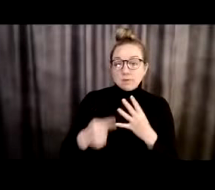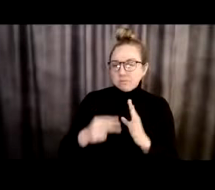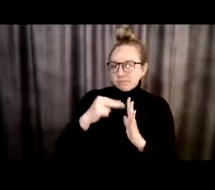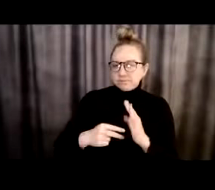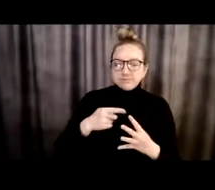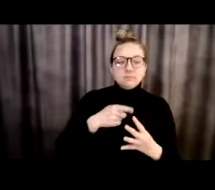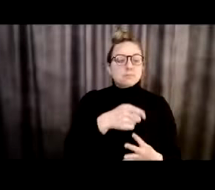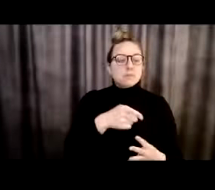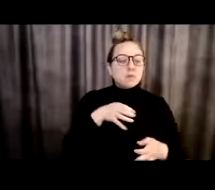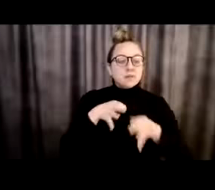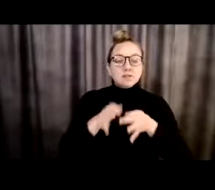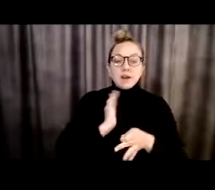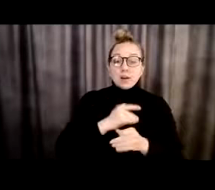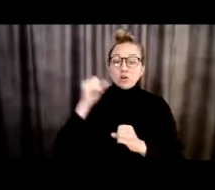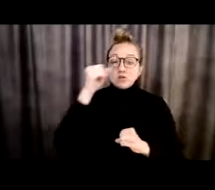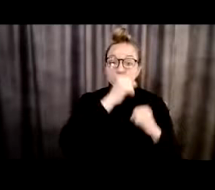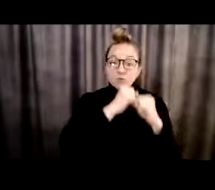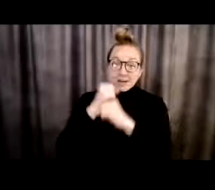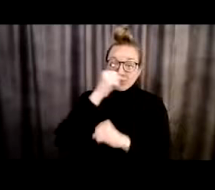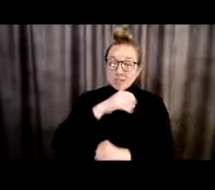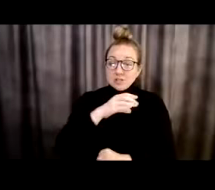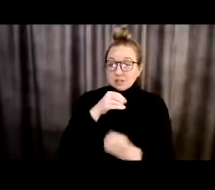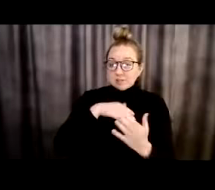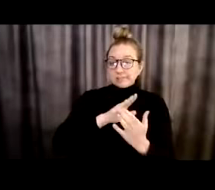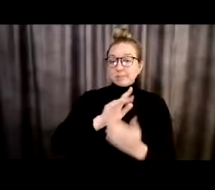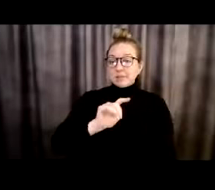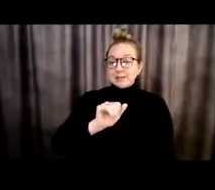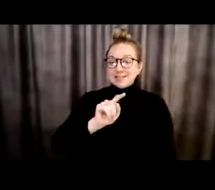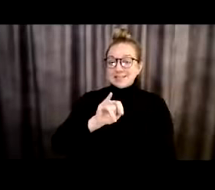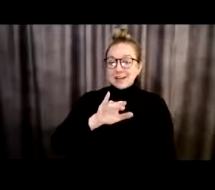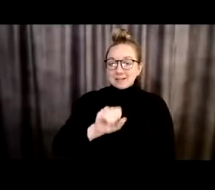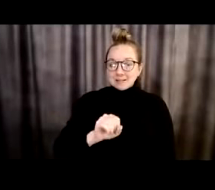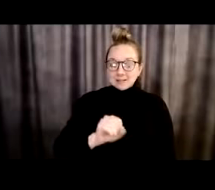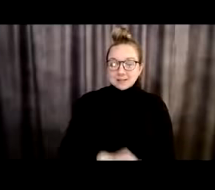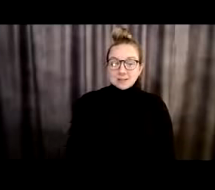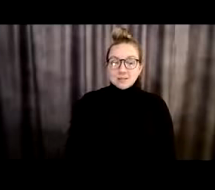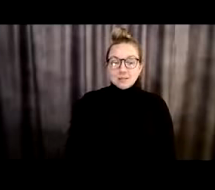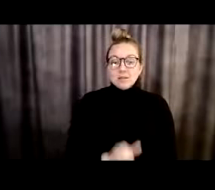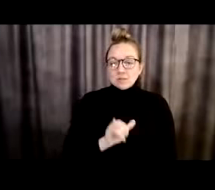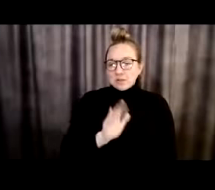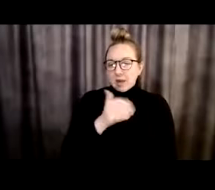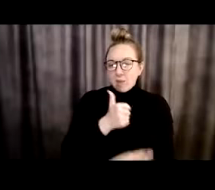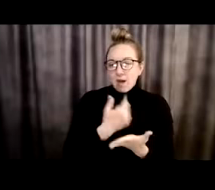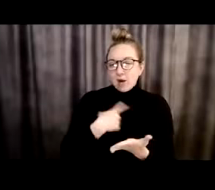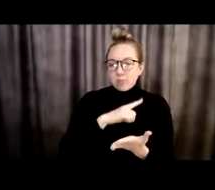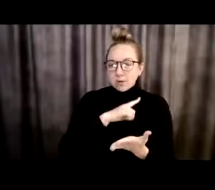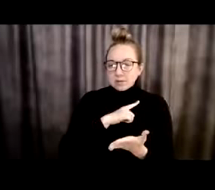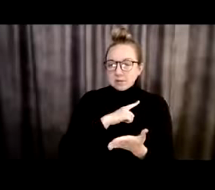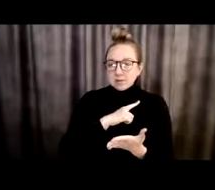we get this work actually implemented. So this is going to get us closer into an actual action plan for